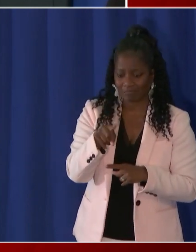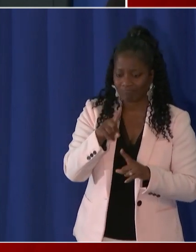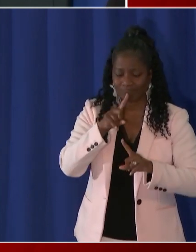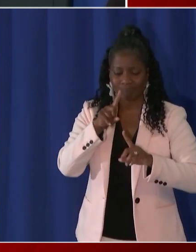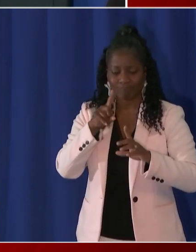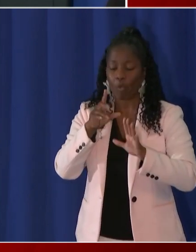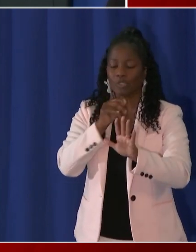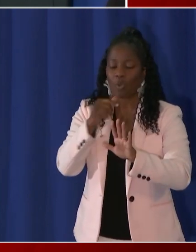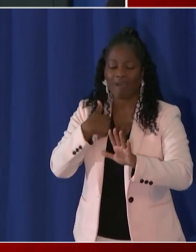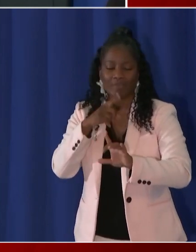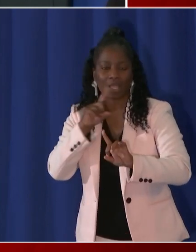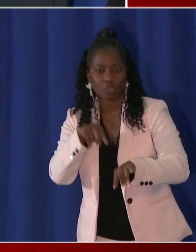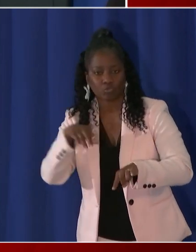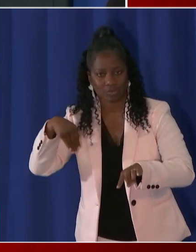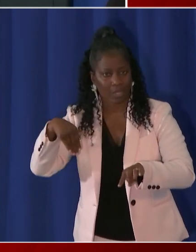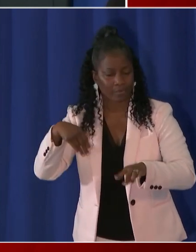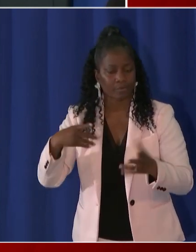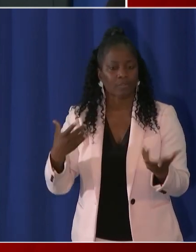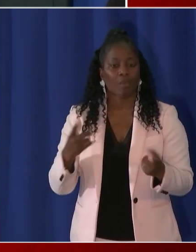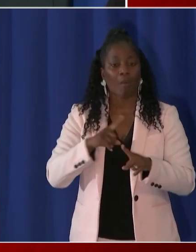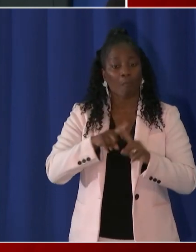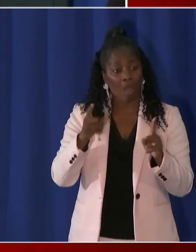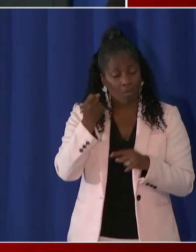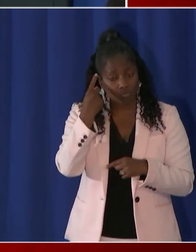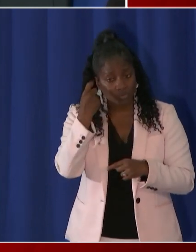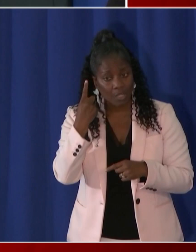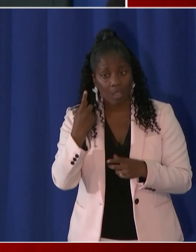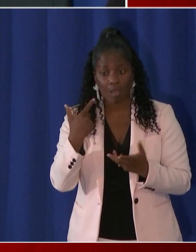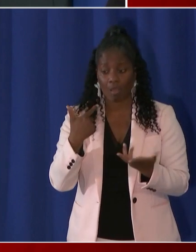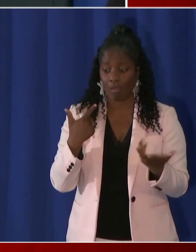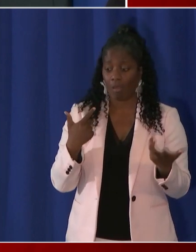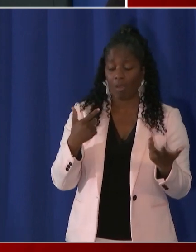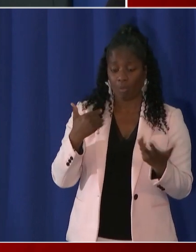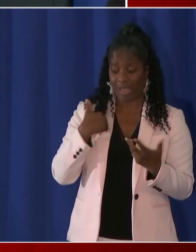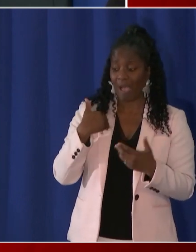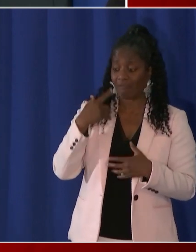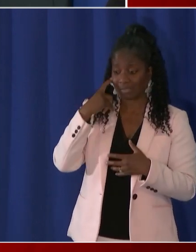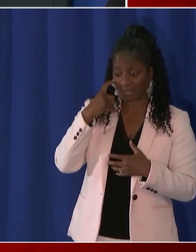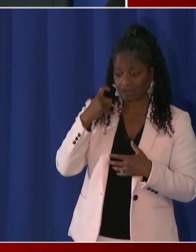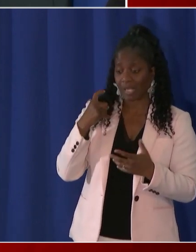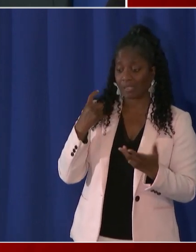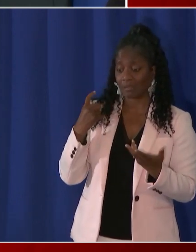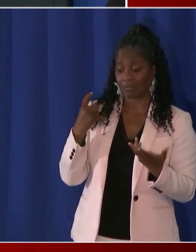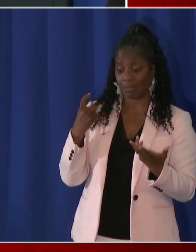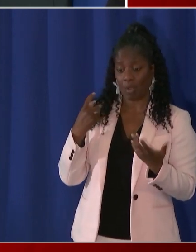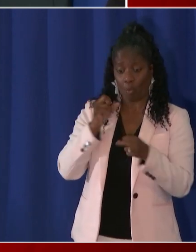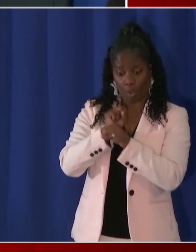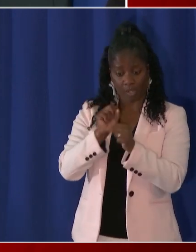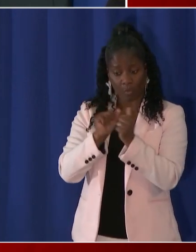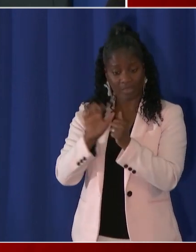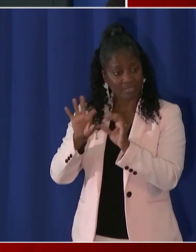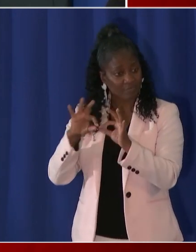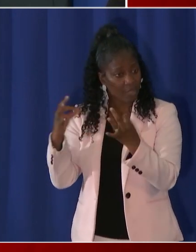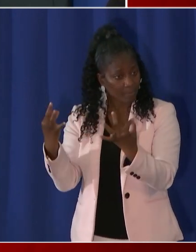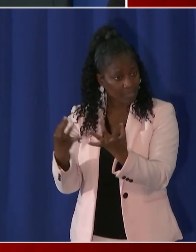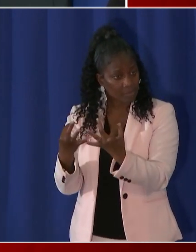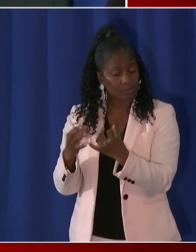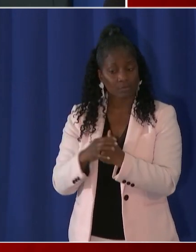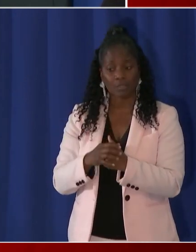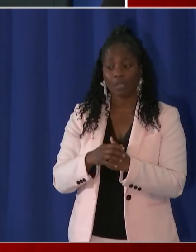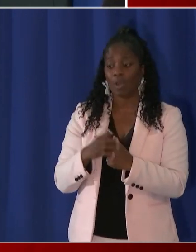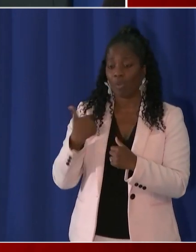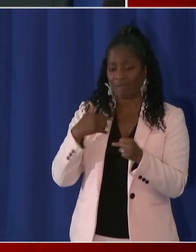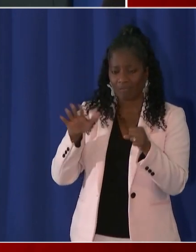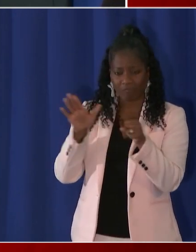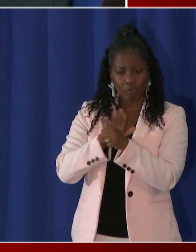So again, understanding that we do have a deceased suspect in this case, and working with his family, we have